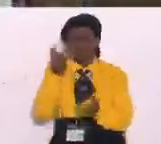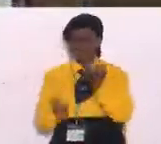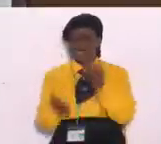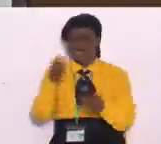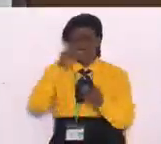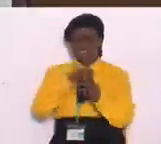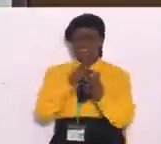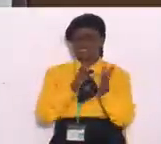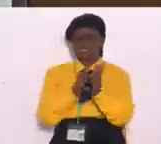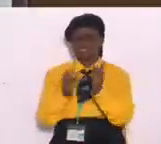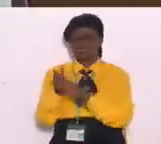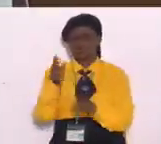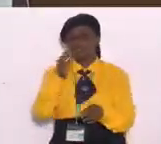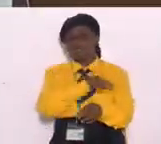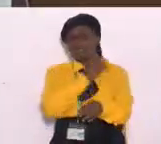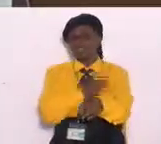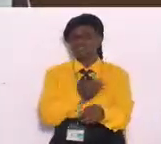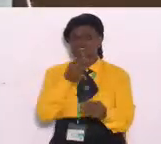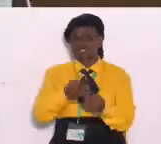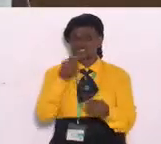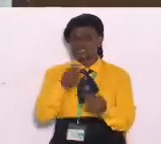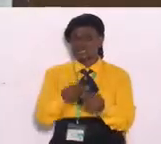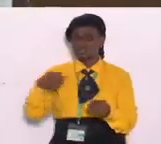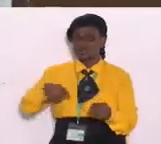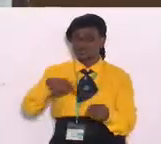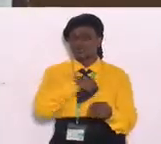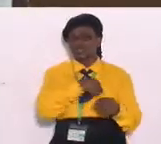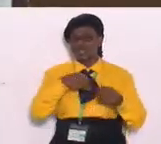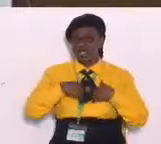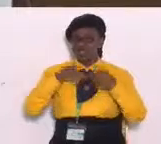Amen. In Jesus' mighty name, we have prayed.